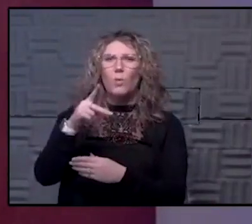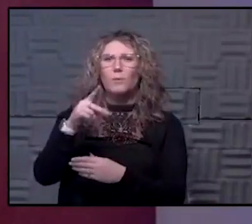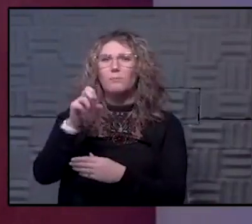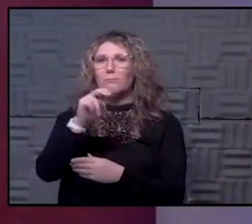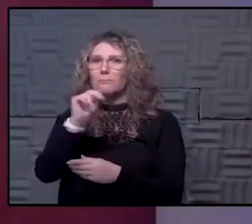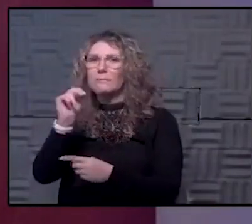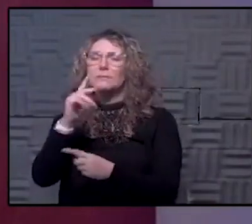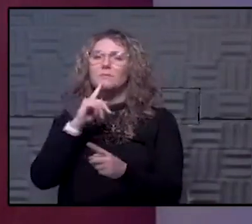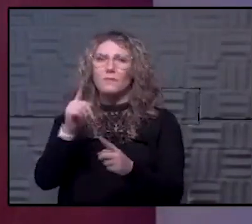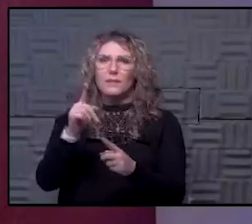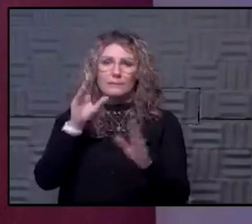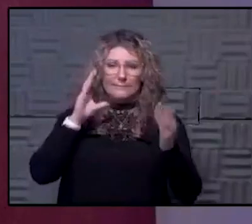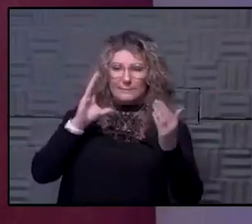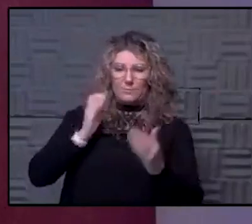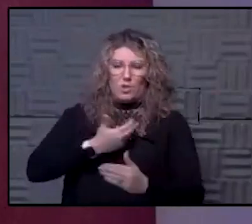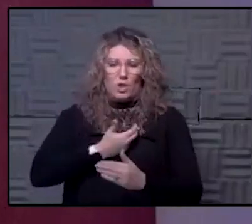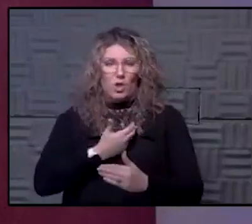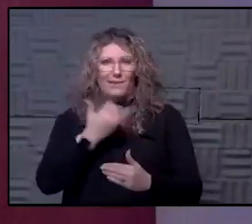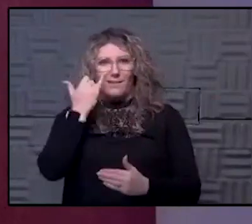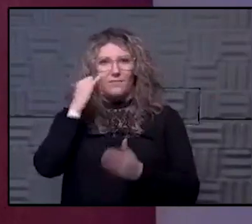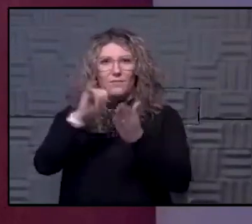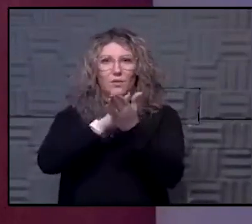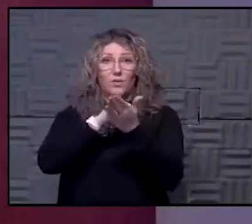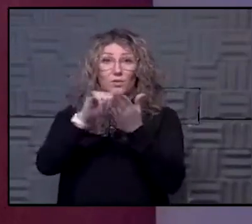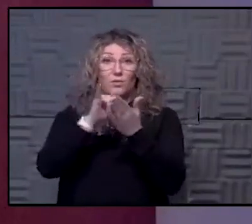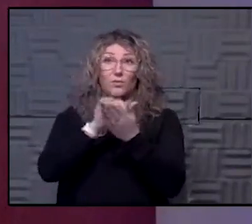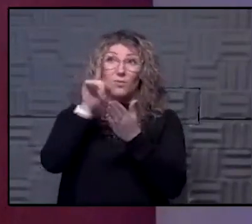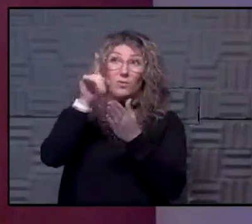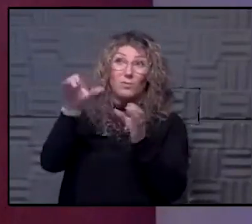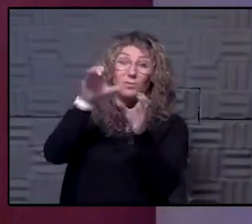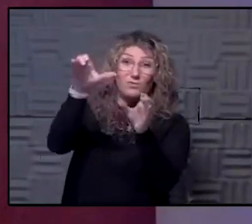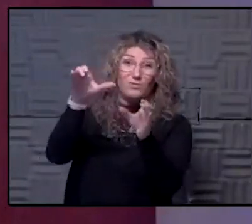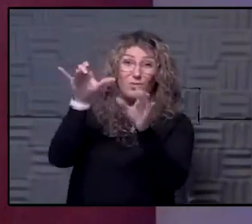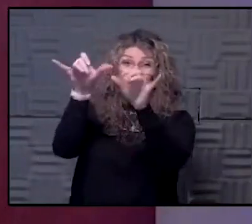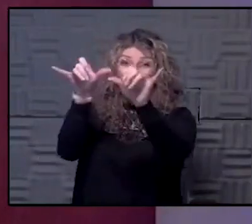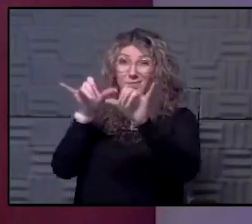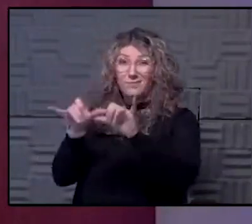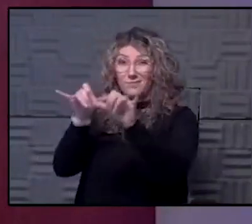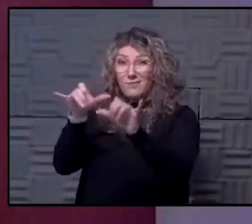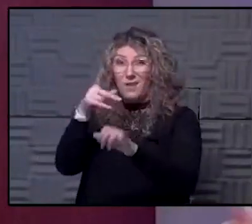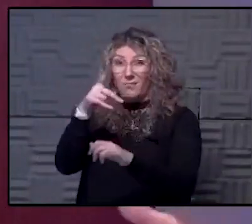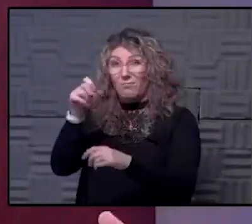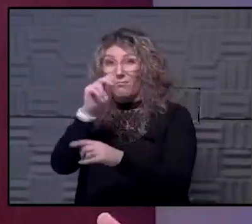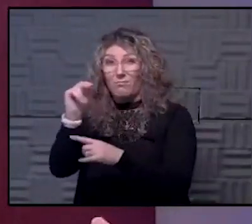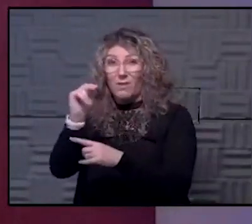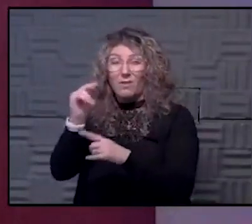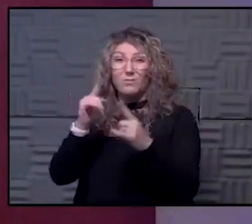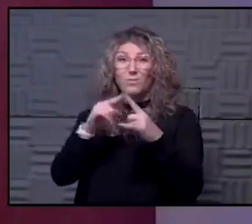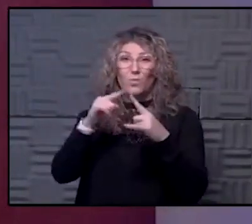to ours, if the New York OPO would perform as good as the Pennsylvania OPO on a metrics